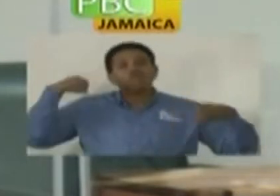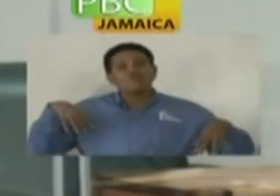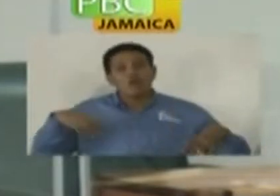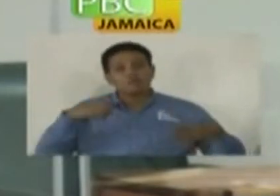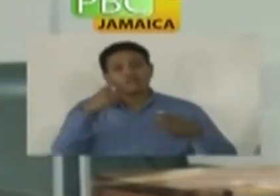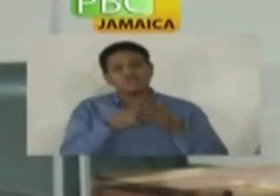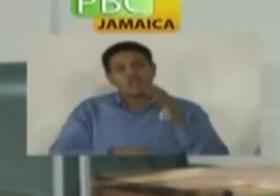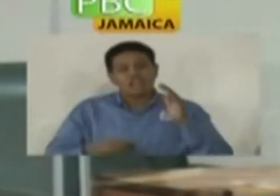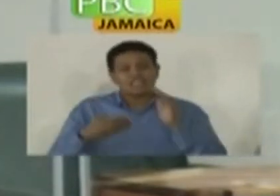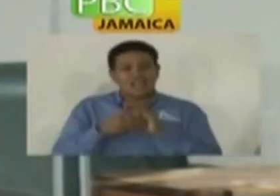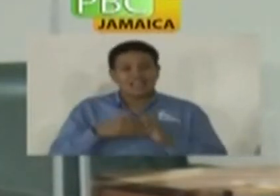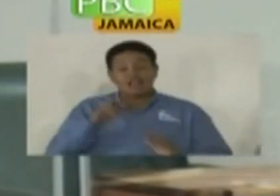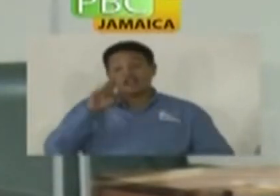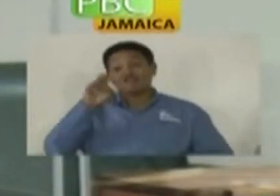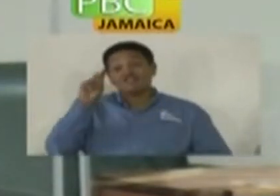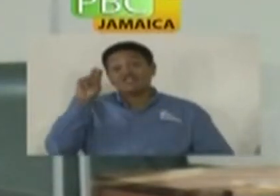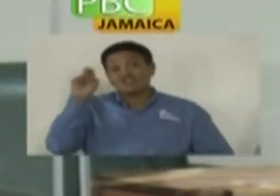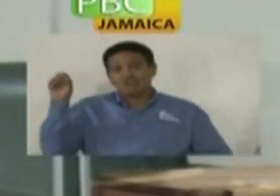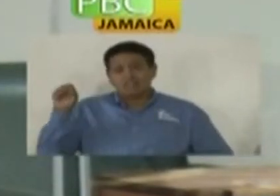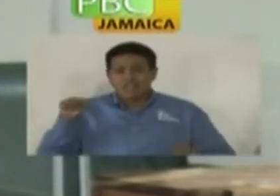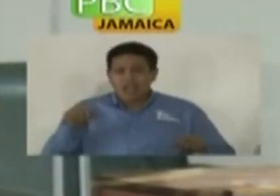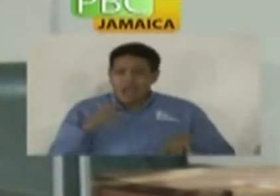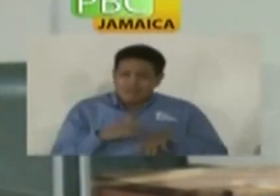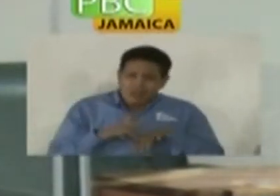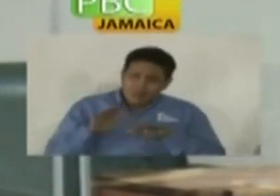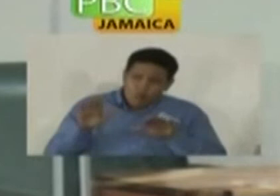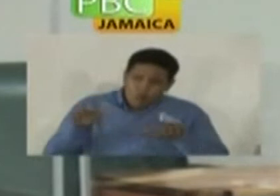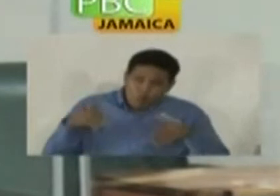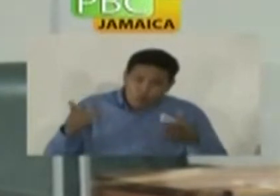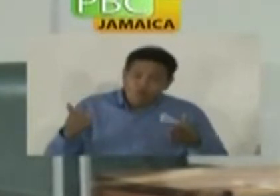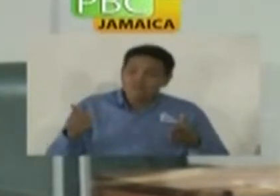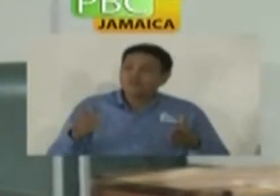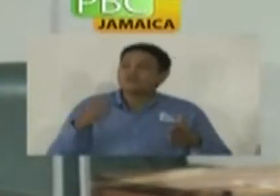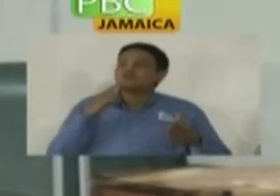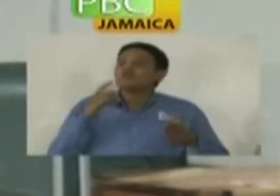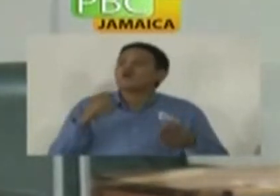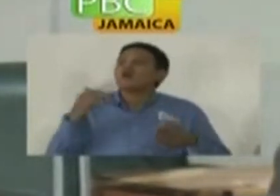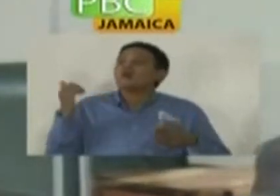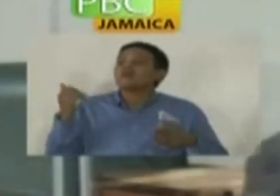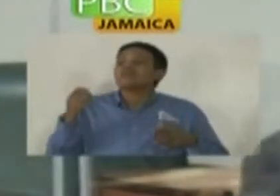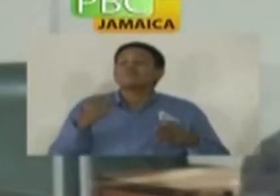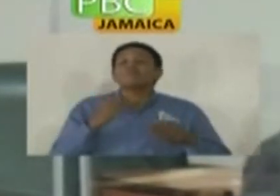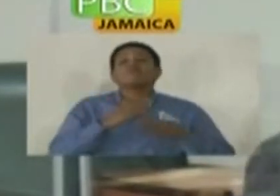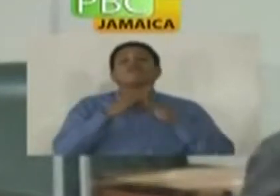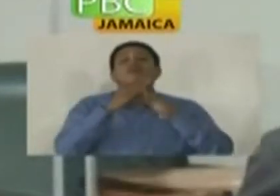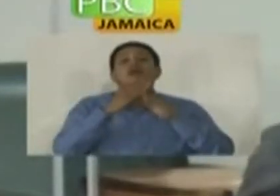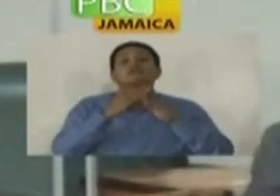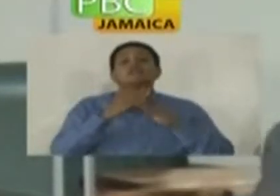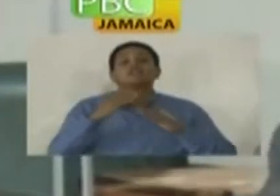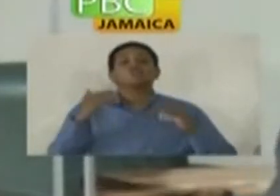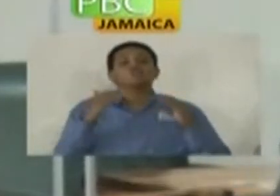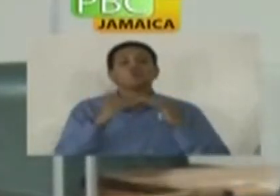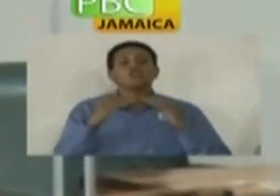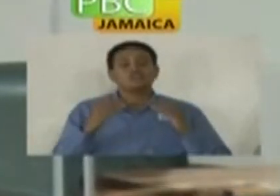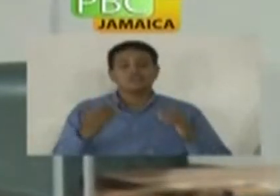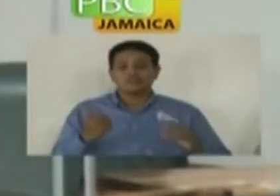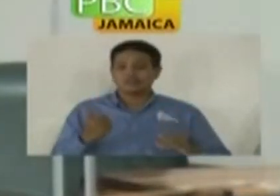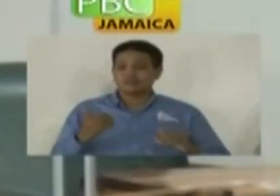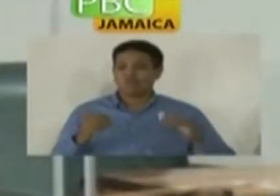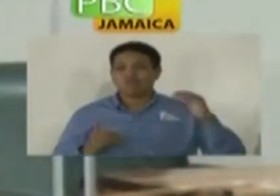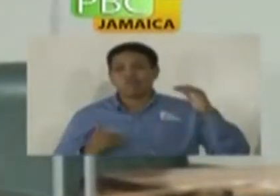redress is intended to prevent a miscarriage of justice.